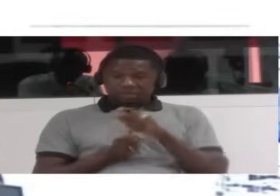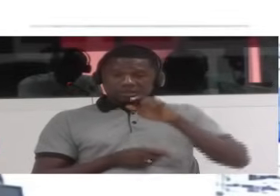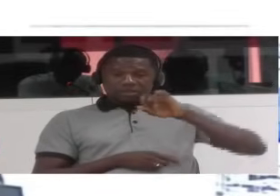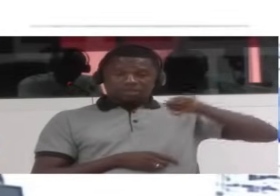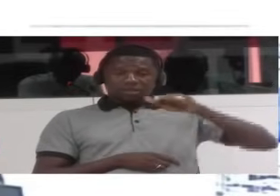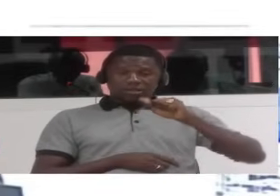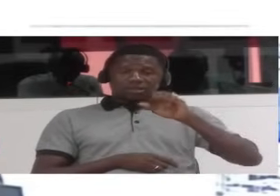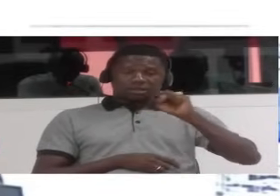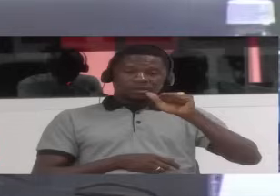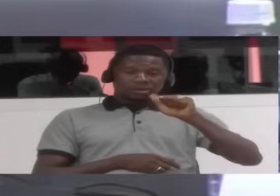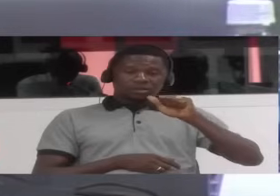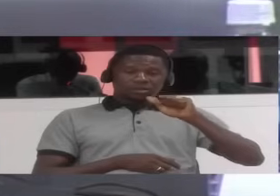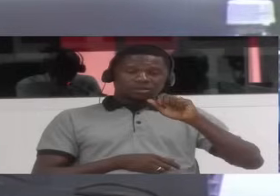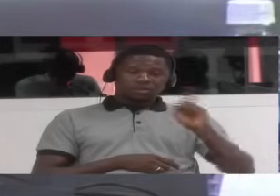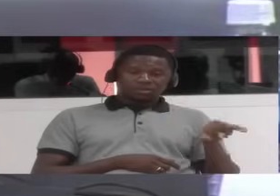So